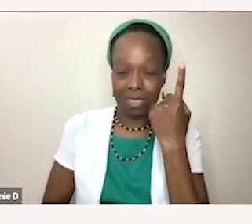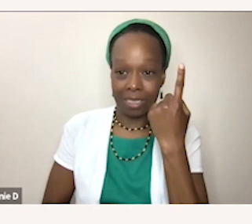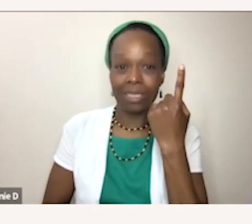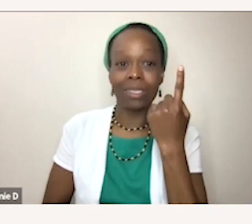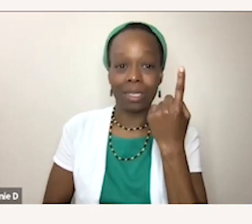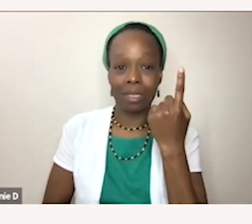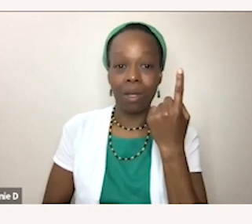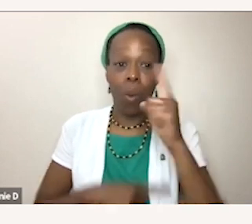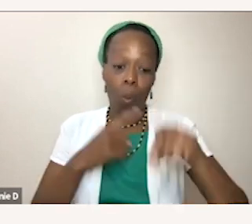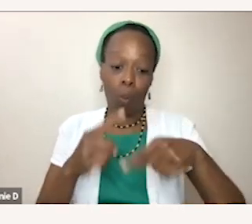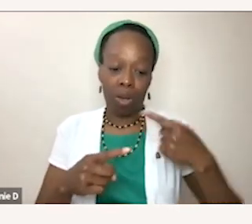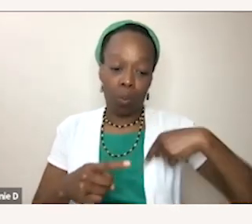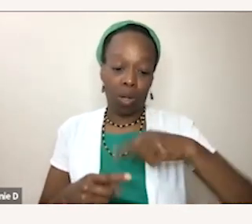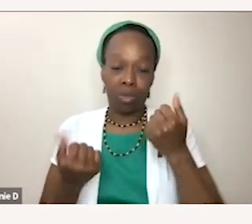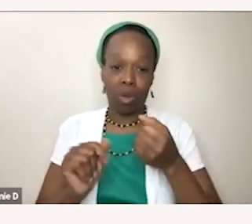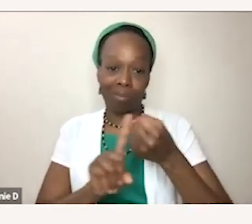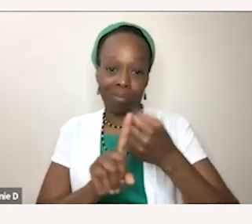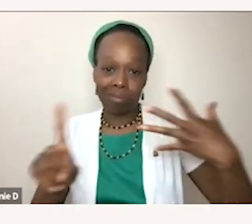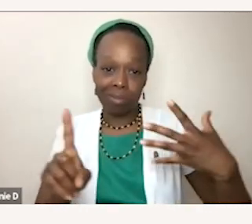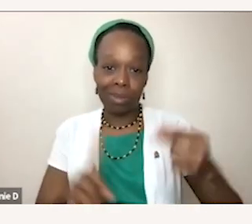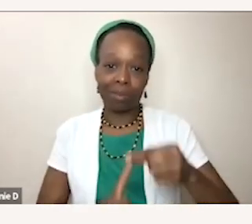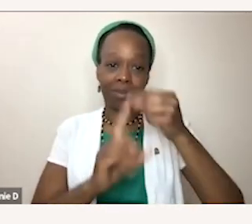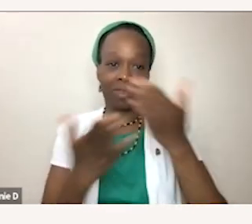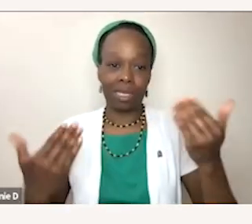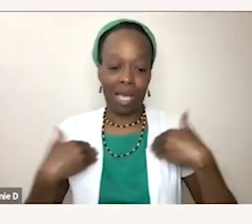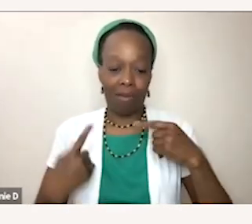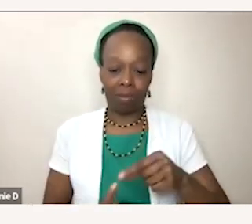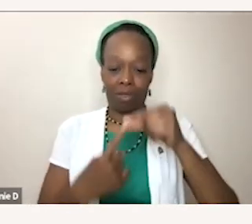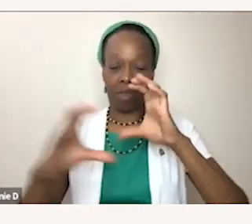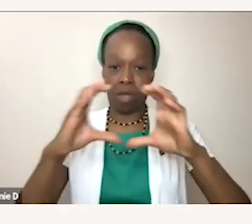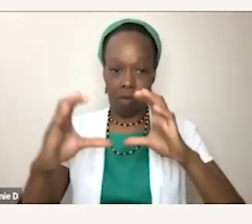important when we're describing certain things and when we're having those conversations.